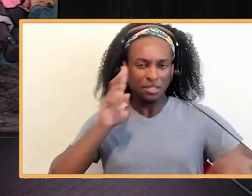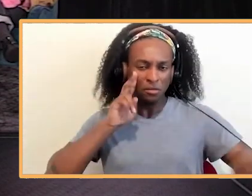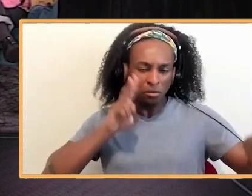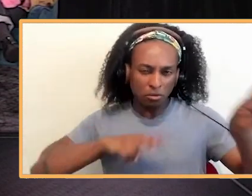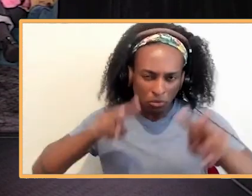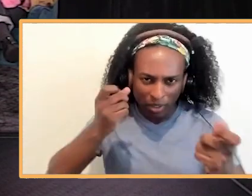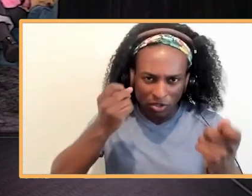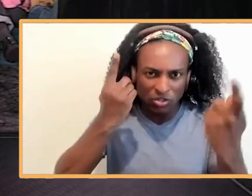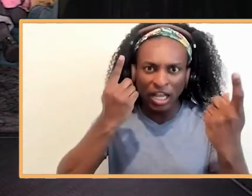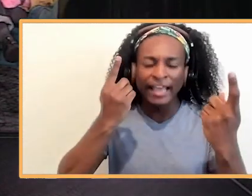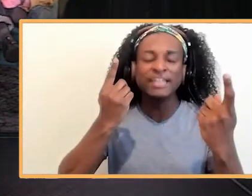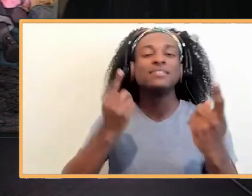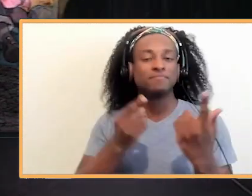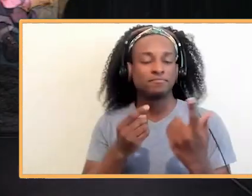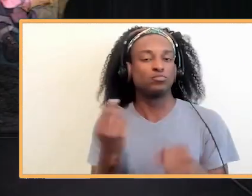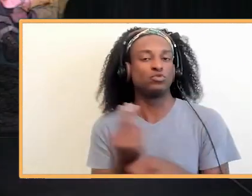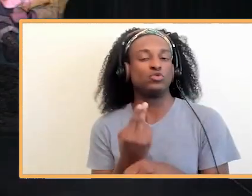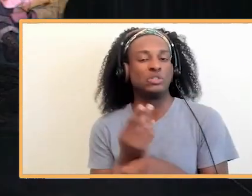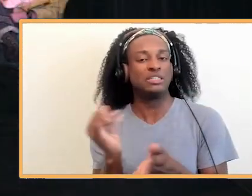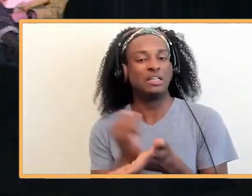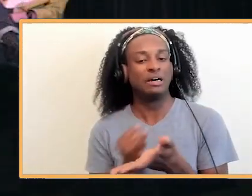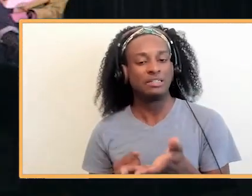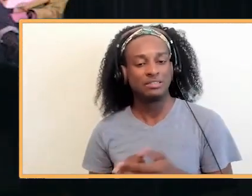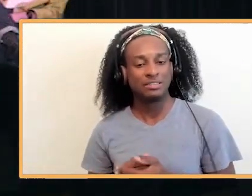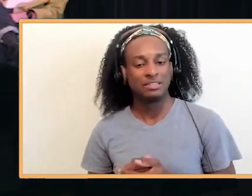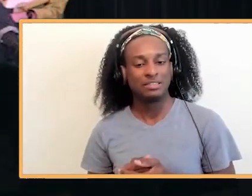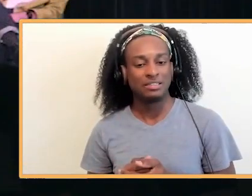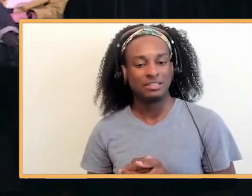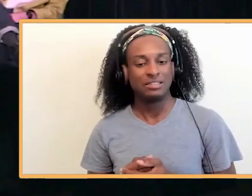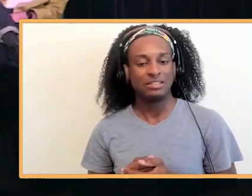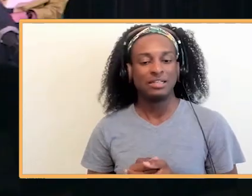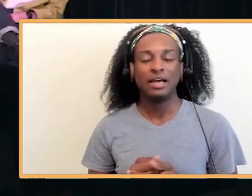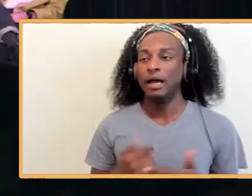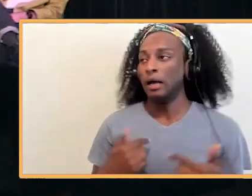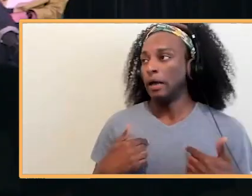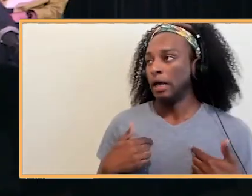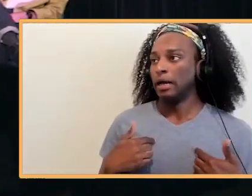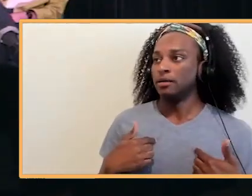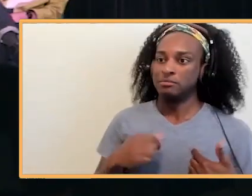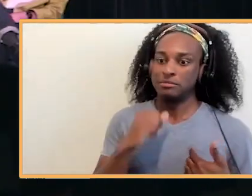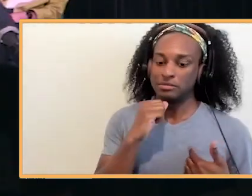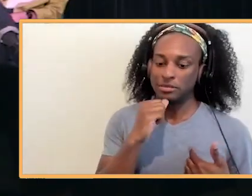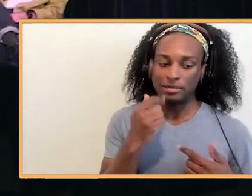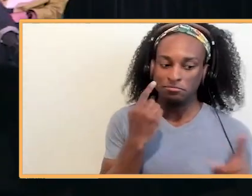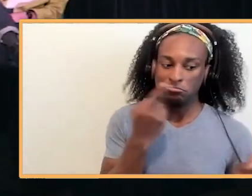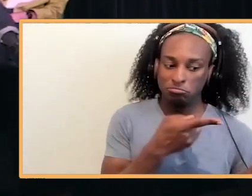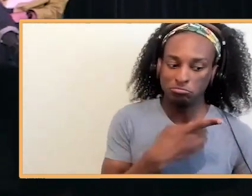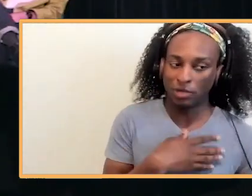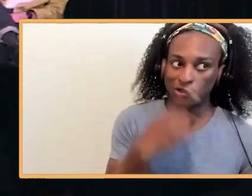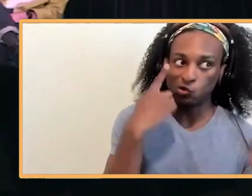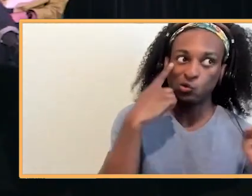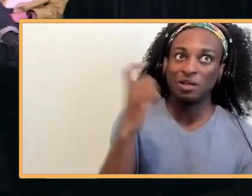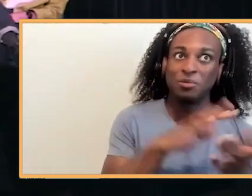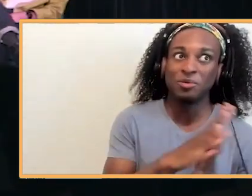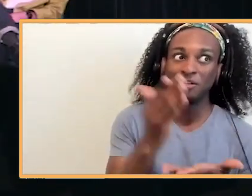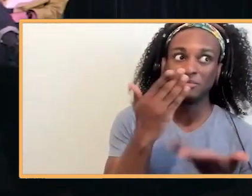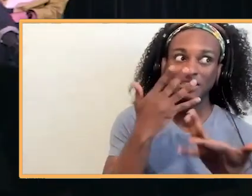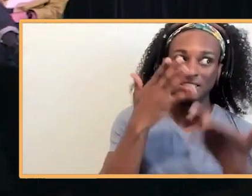Yes. Without pursuing my dream of being a singer, which Taylor told me is not my talent. So,